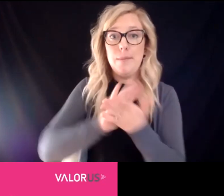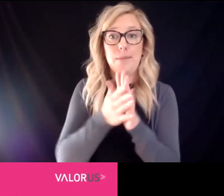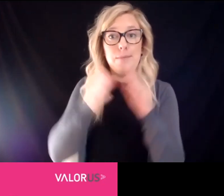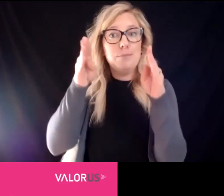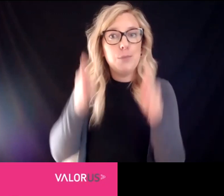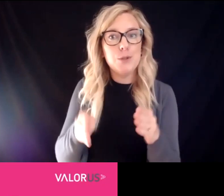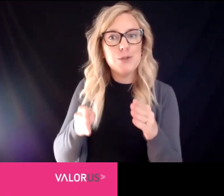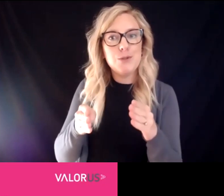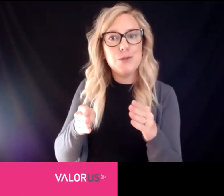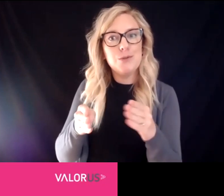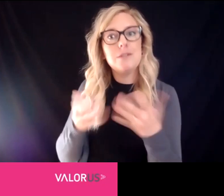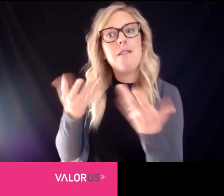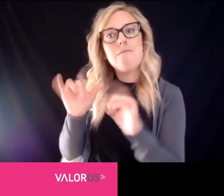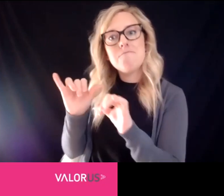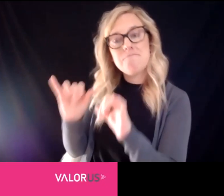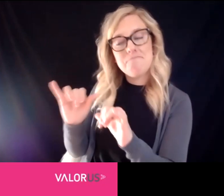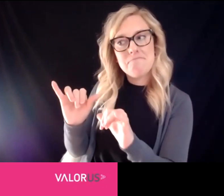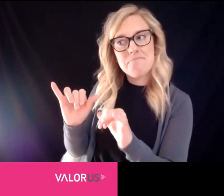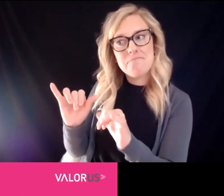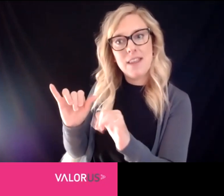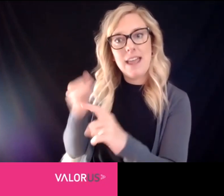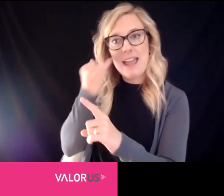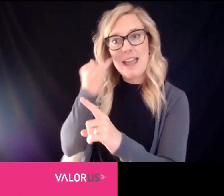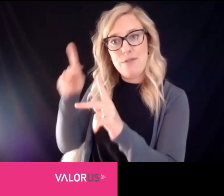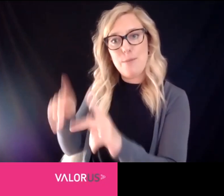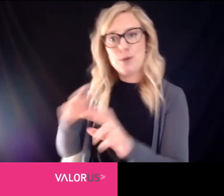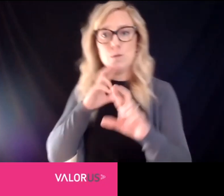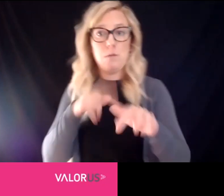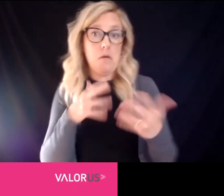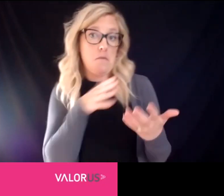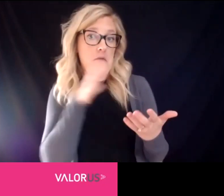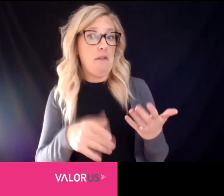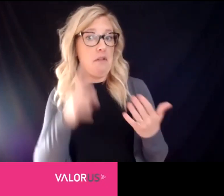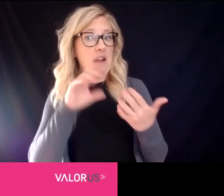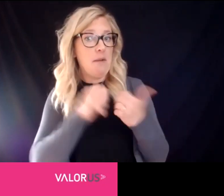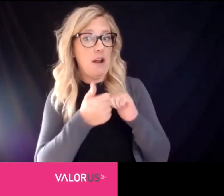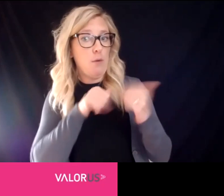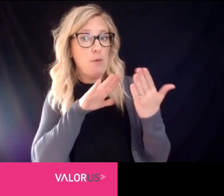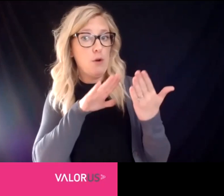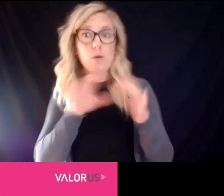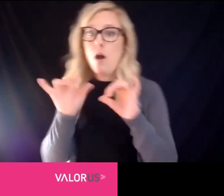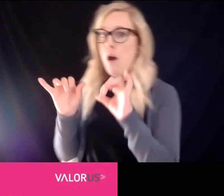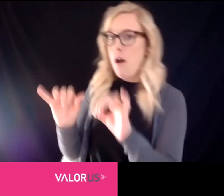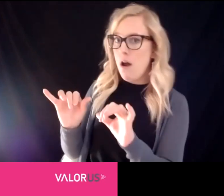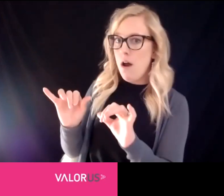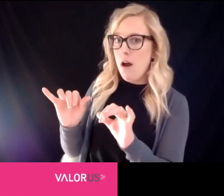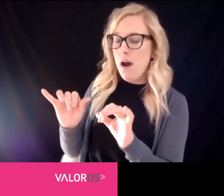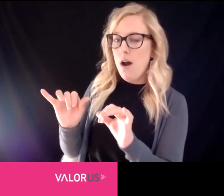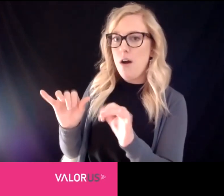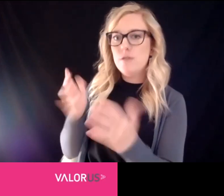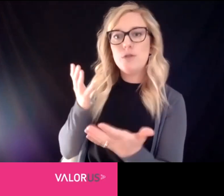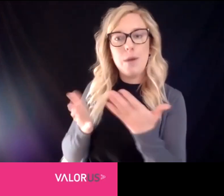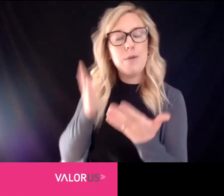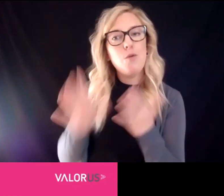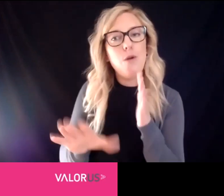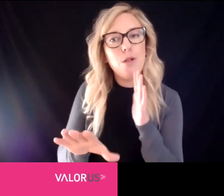wake up call where they're saying, you know, we've never really thought about how to approach this and you might find that there are communities of faith that are interested in working more